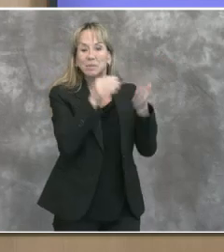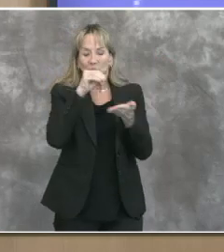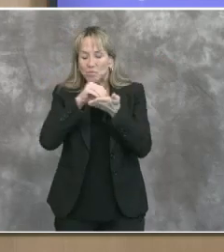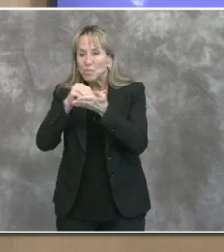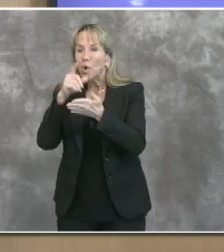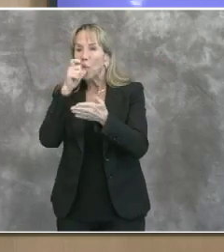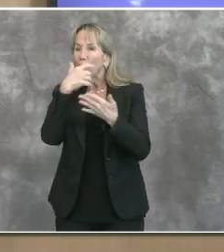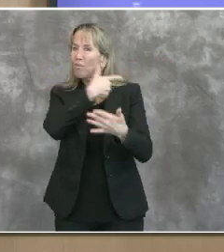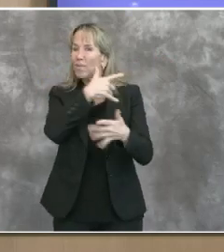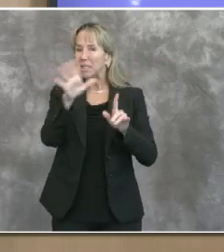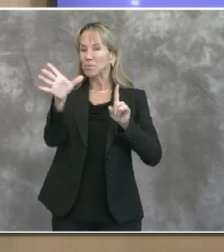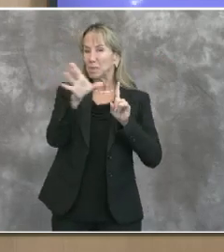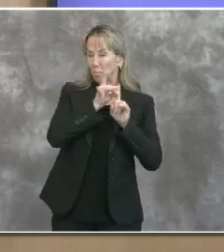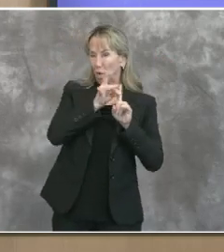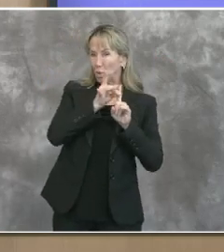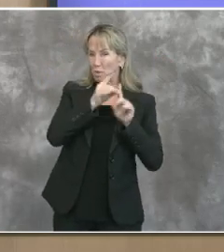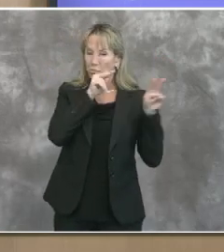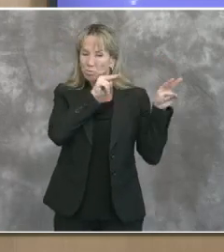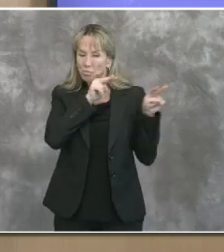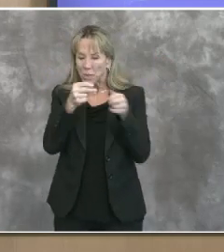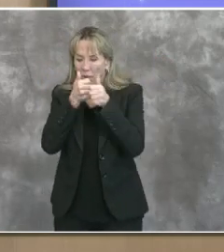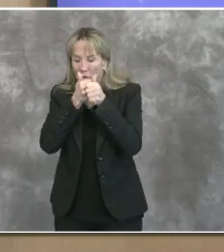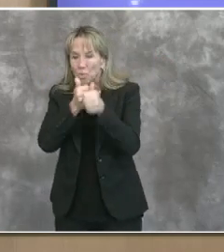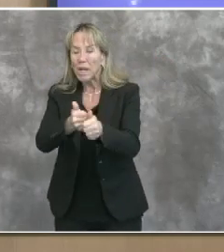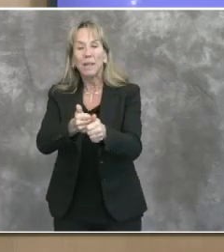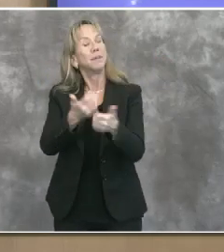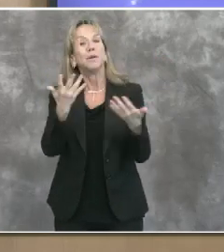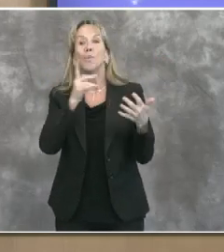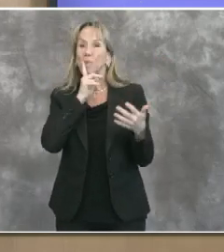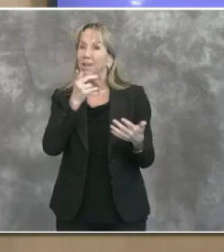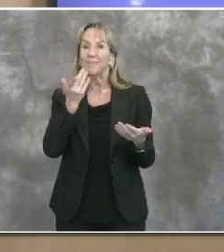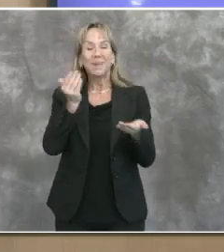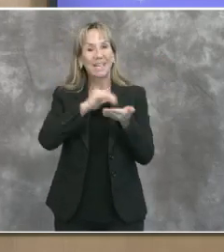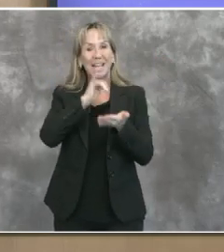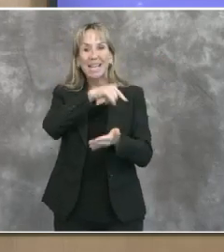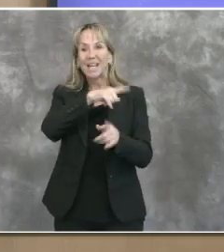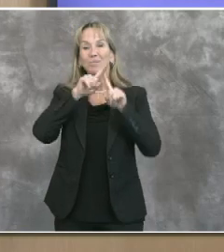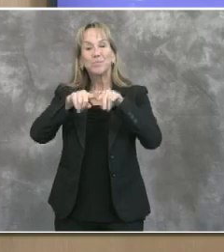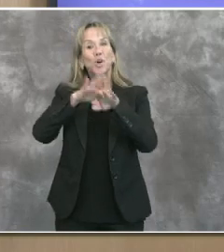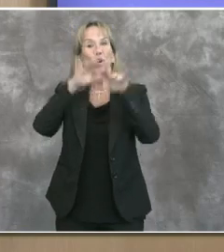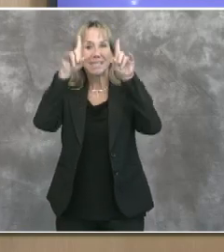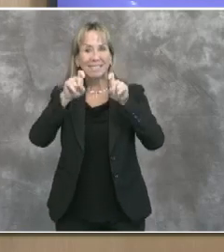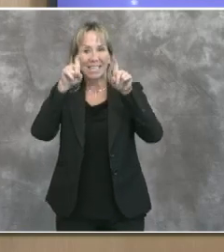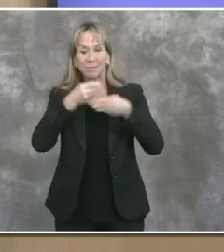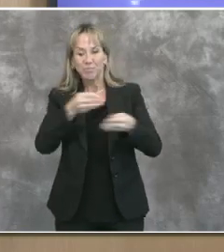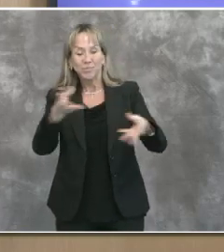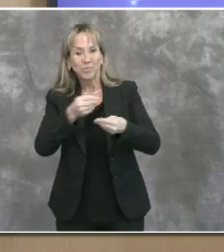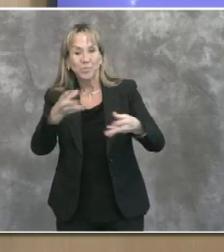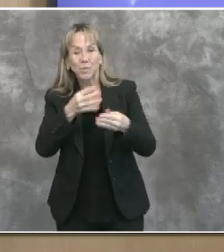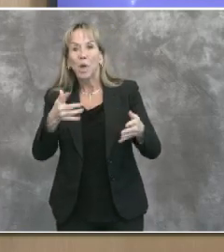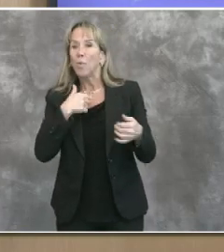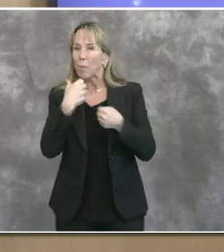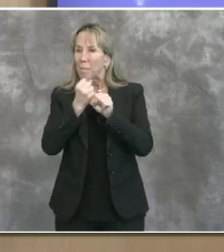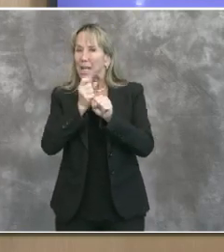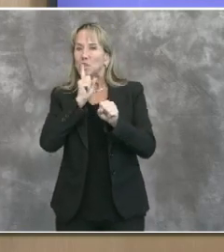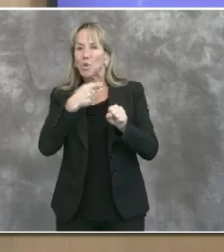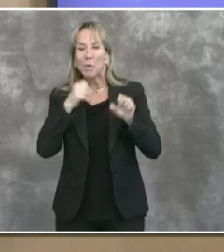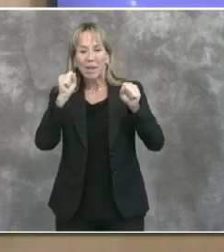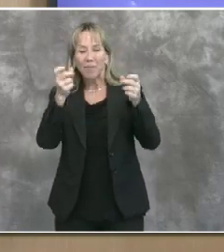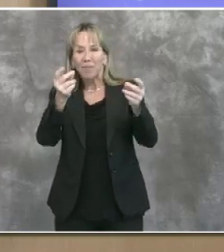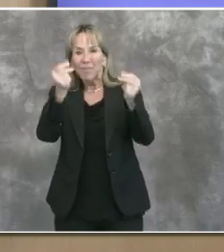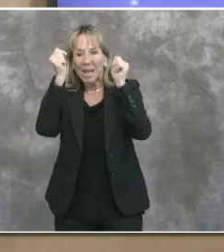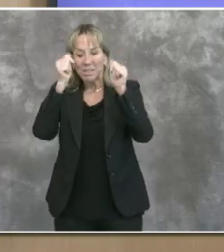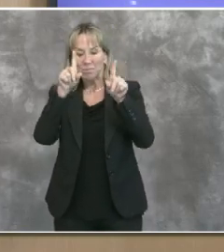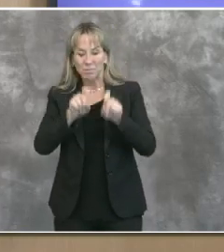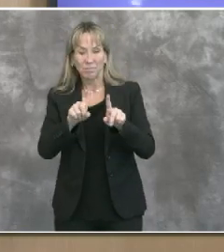is a large part of the focus and effort around the increase in the availability of testing to get to a place where we have the ability to rapidly test